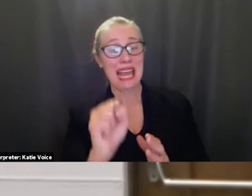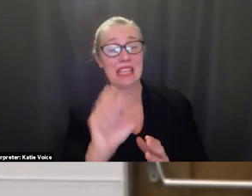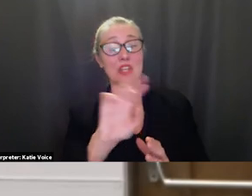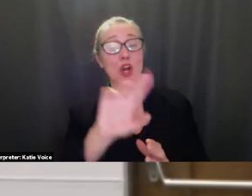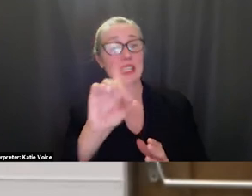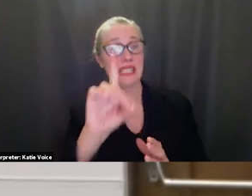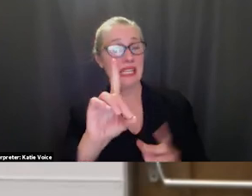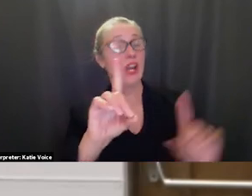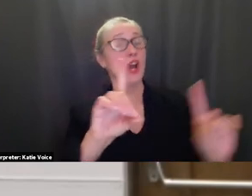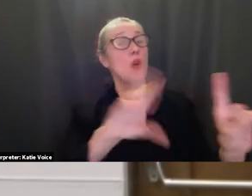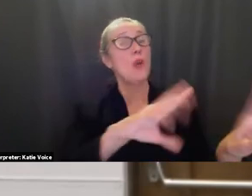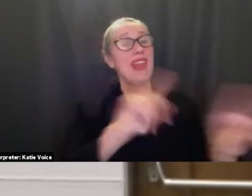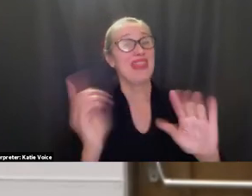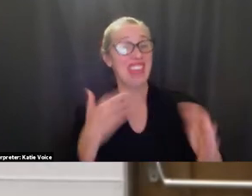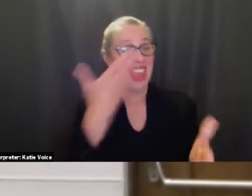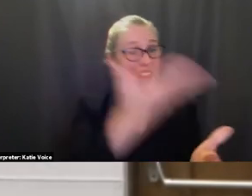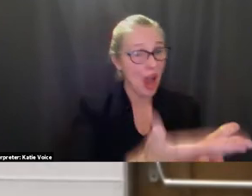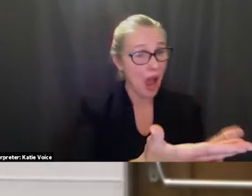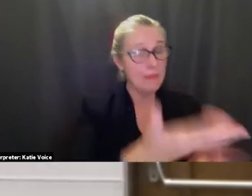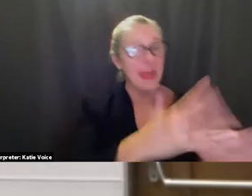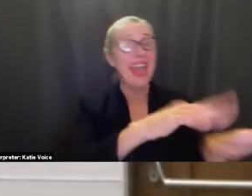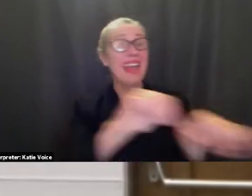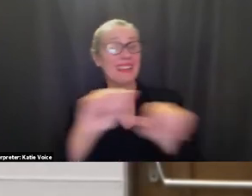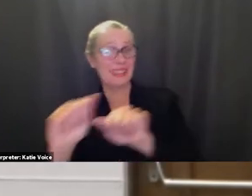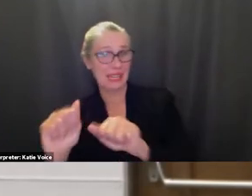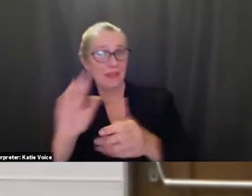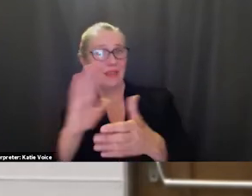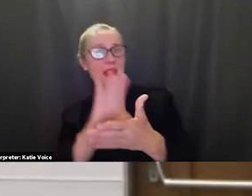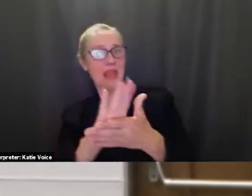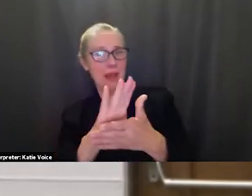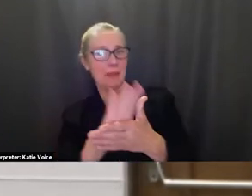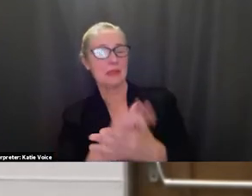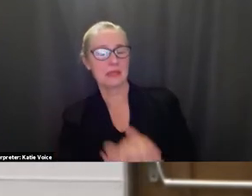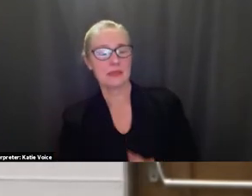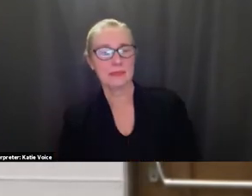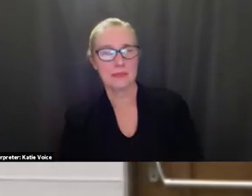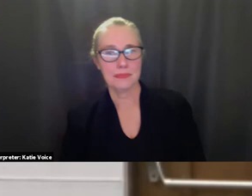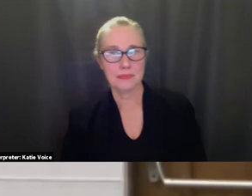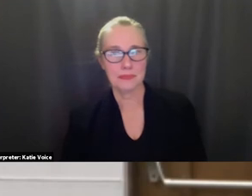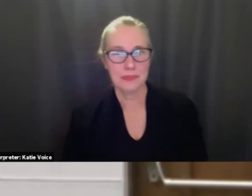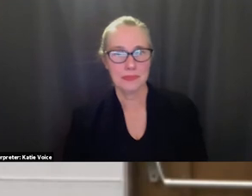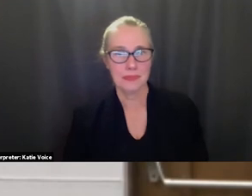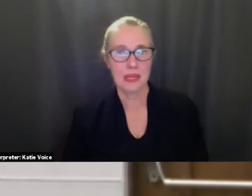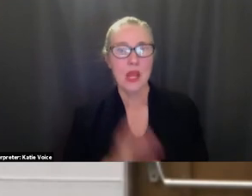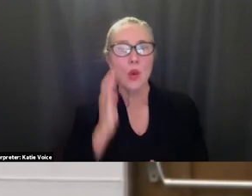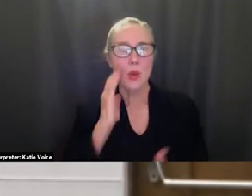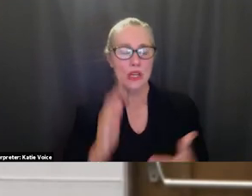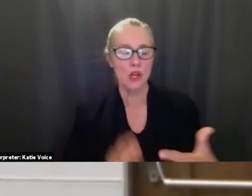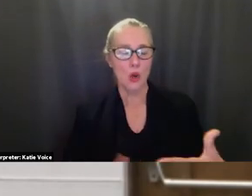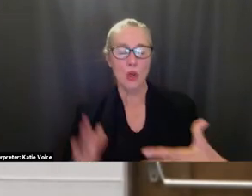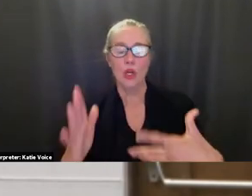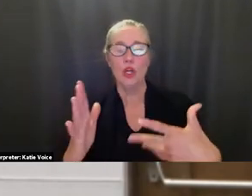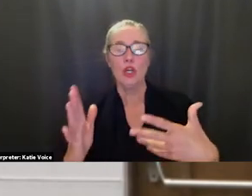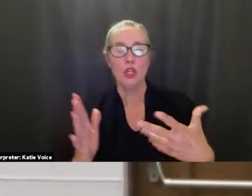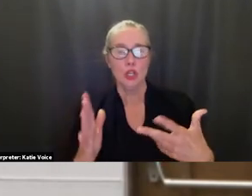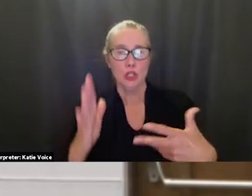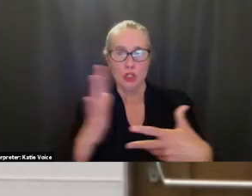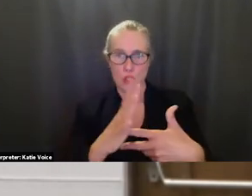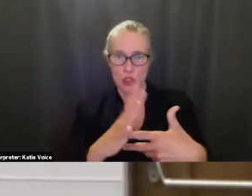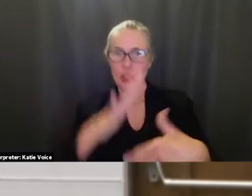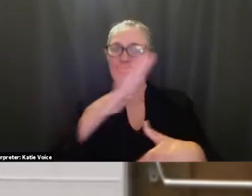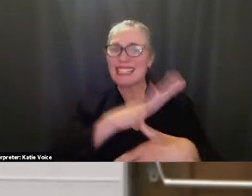going from campus coming onto campus leaving campus and we know that juniors and seniors are at san marcos are allowed